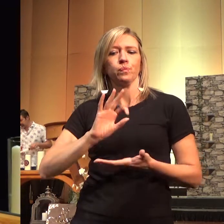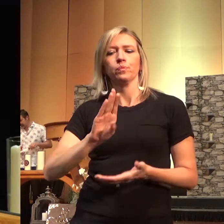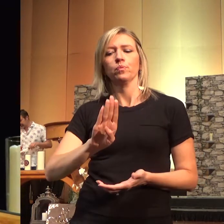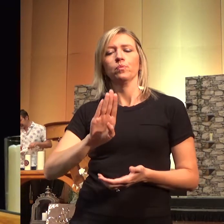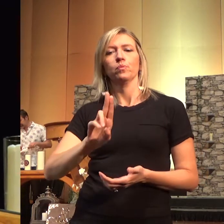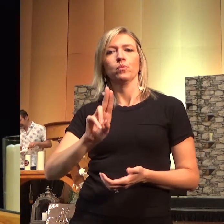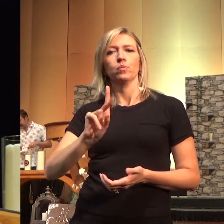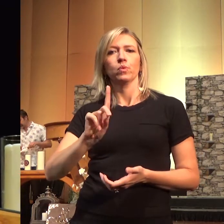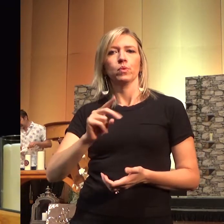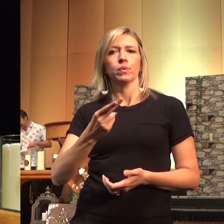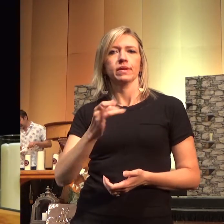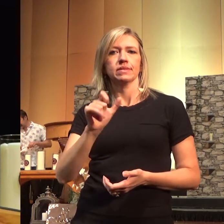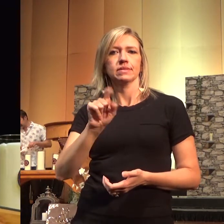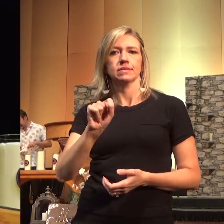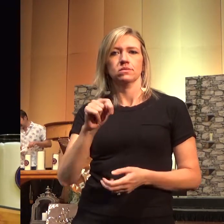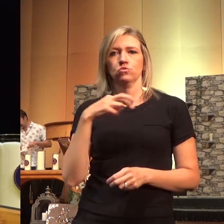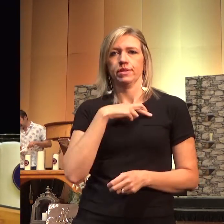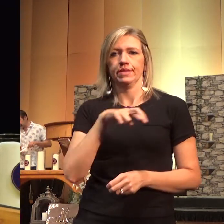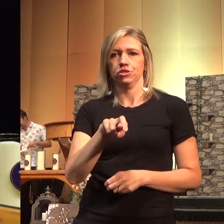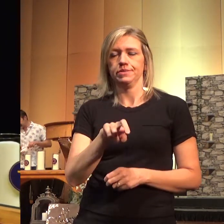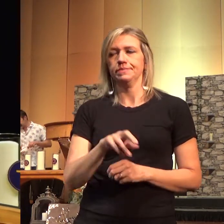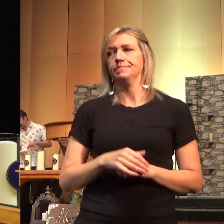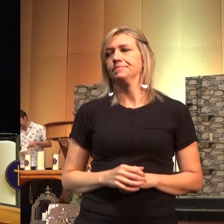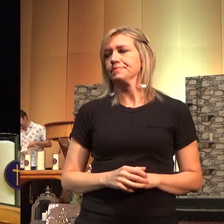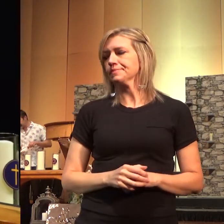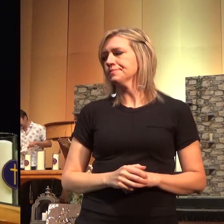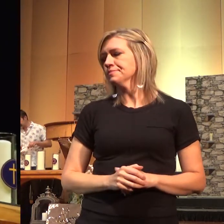Buddhist religion.